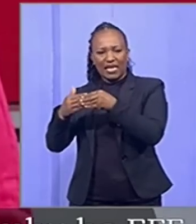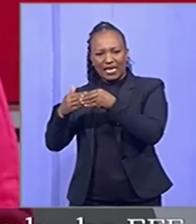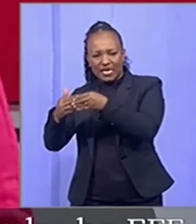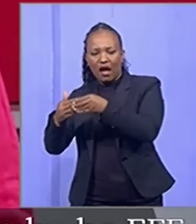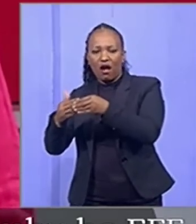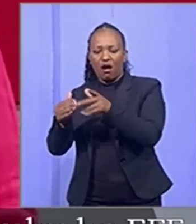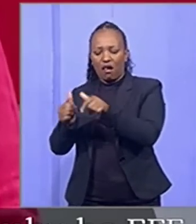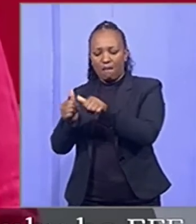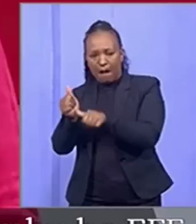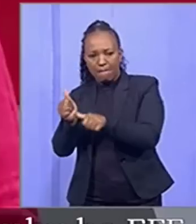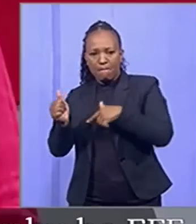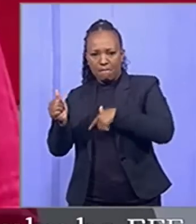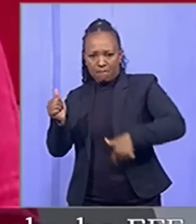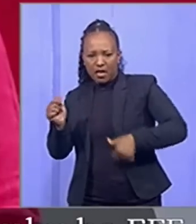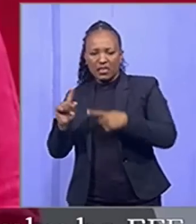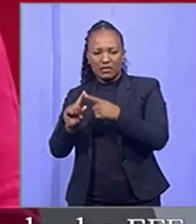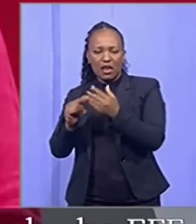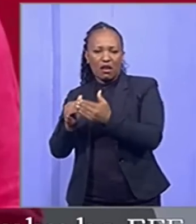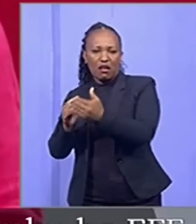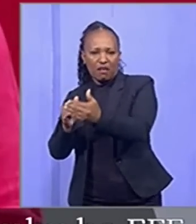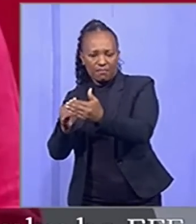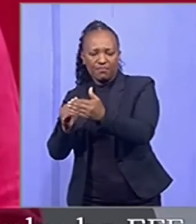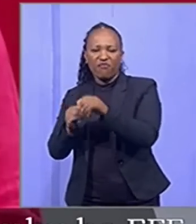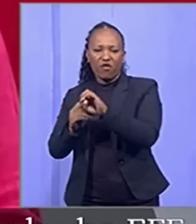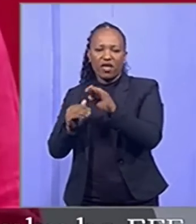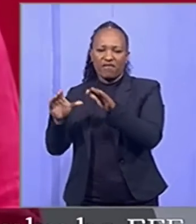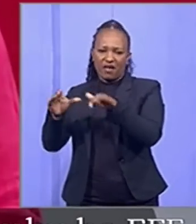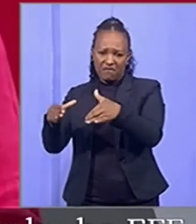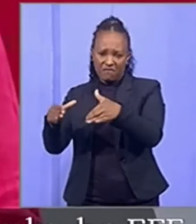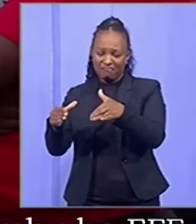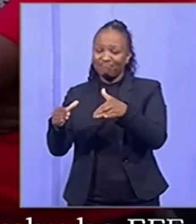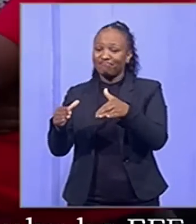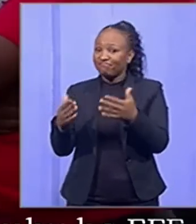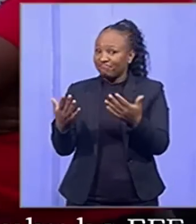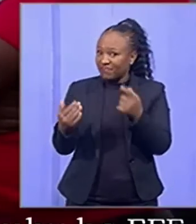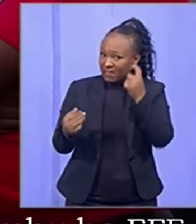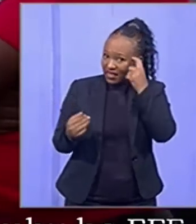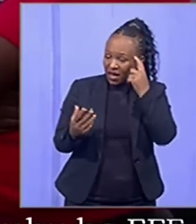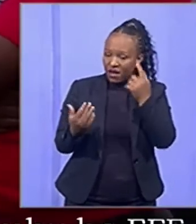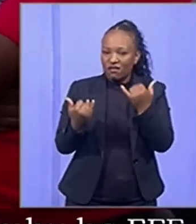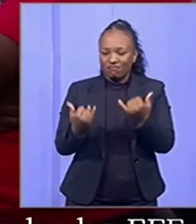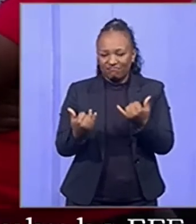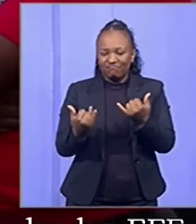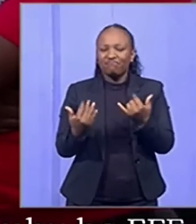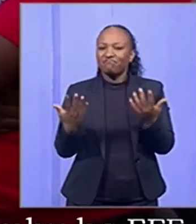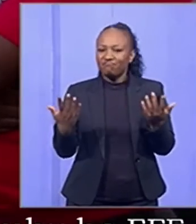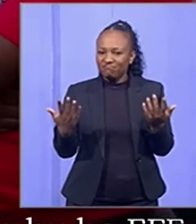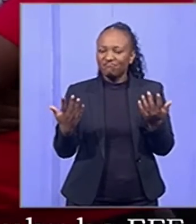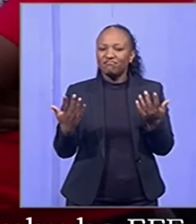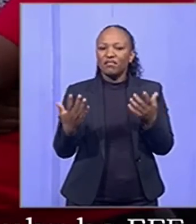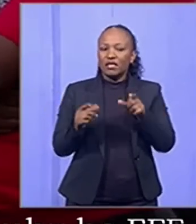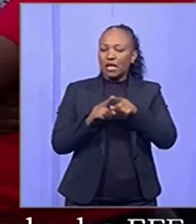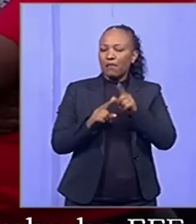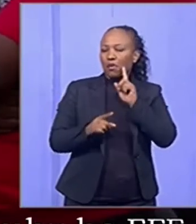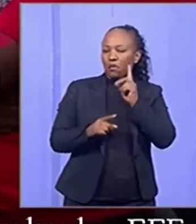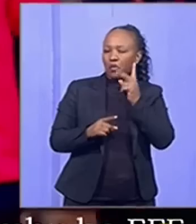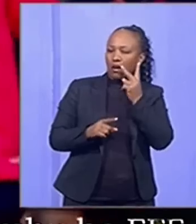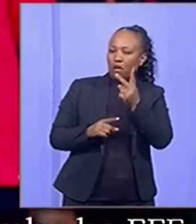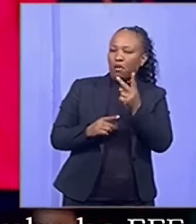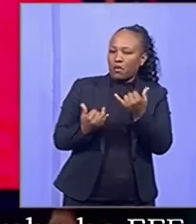ile motlatsa mo presidente wa yone EFF mme ke nana hore sena hape le teng la o lebella ka